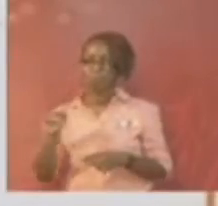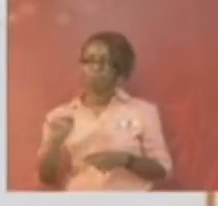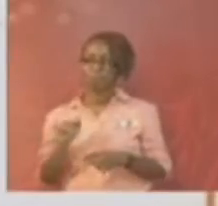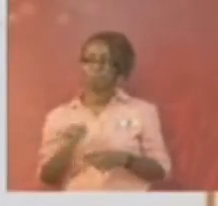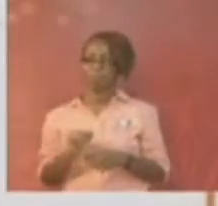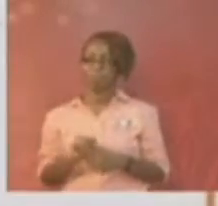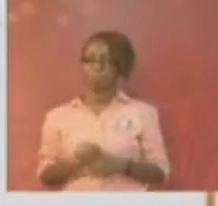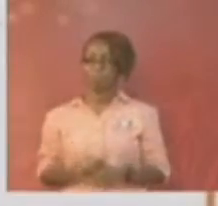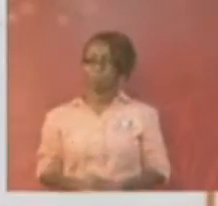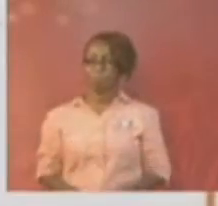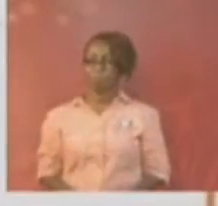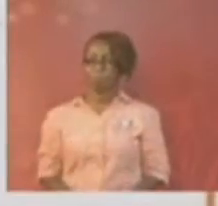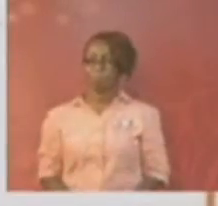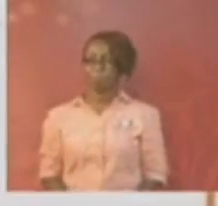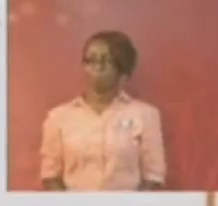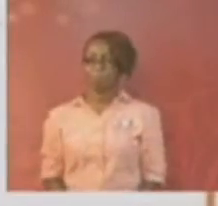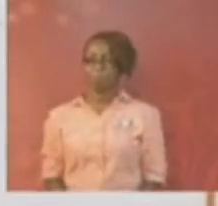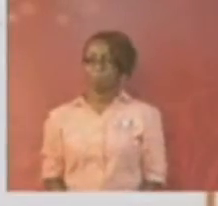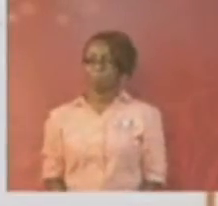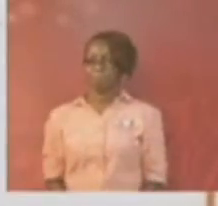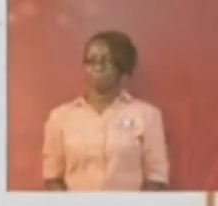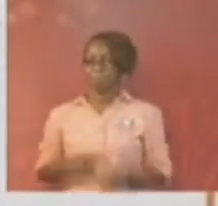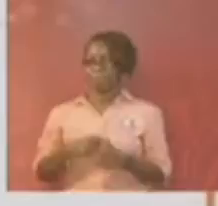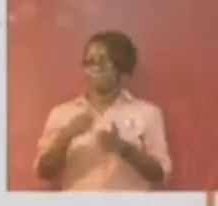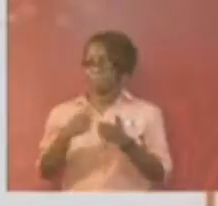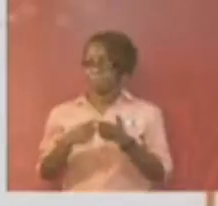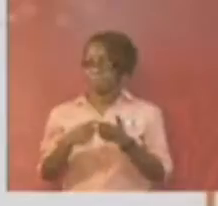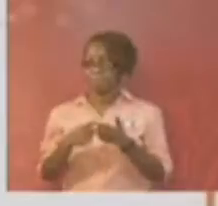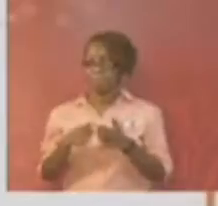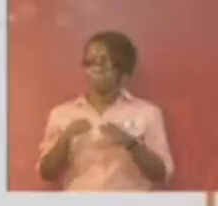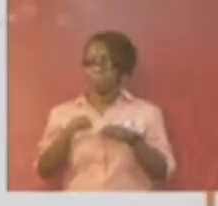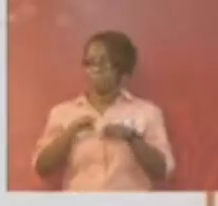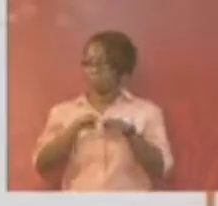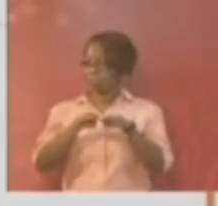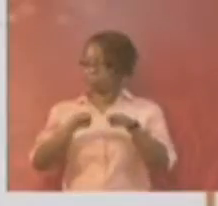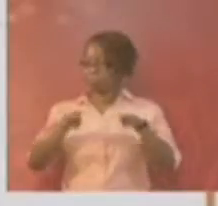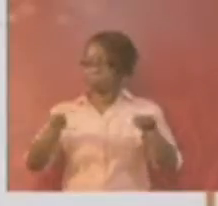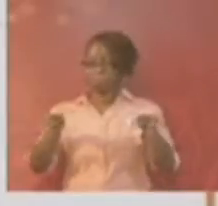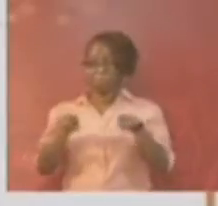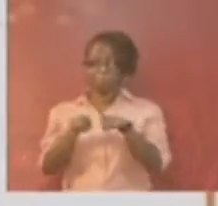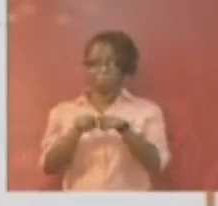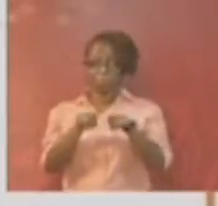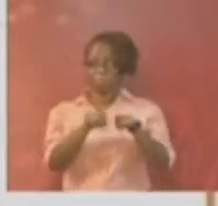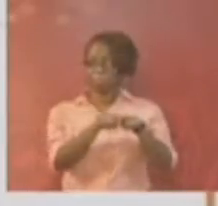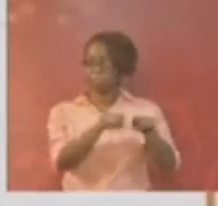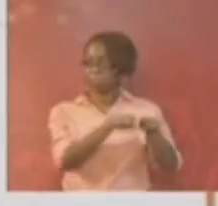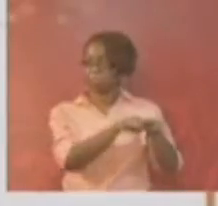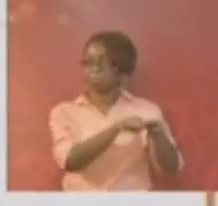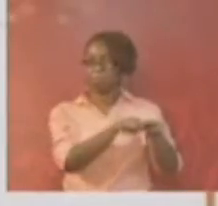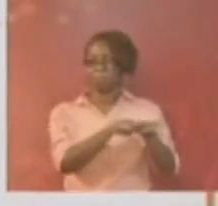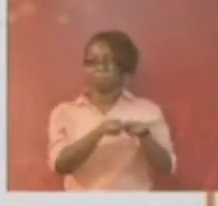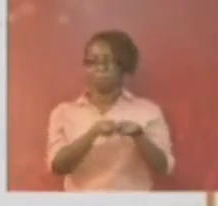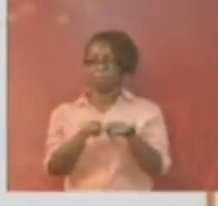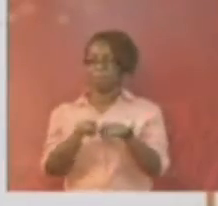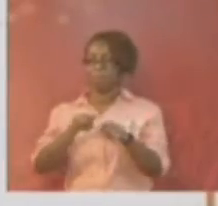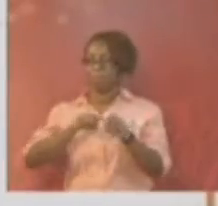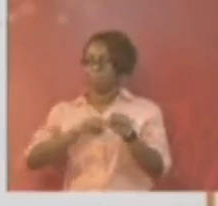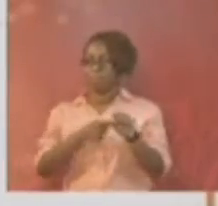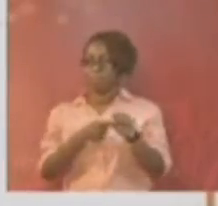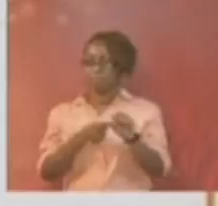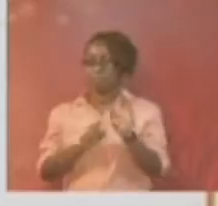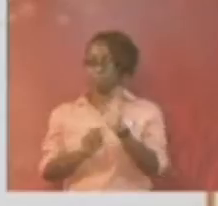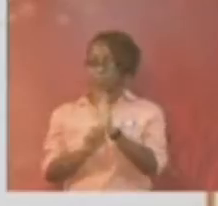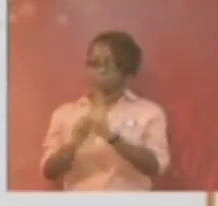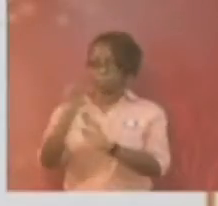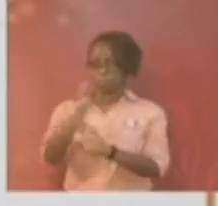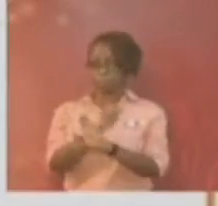graph that got to a flat sort of direction or disposition around the start of November. And